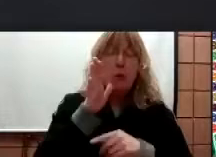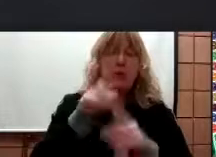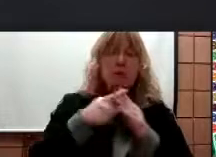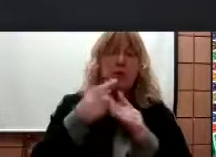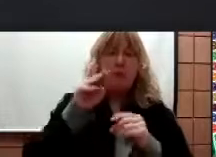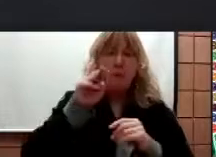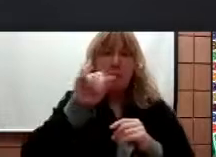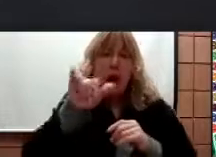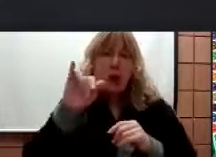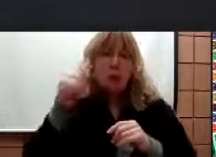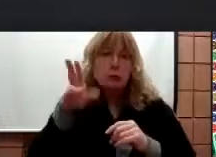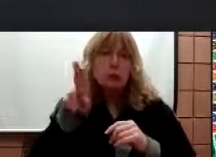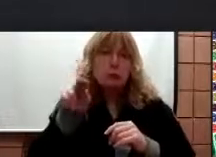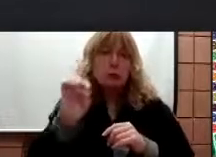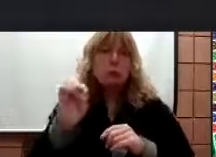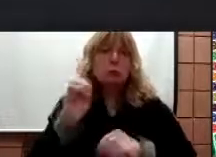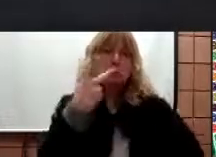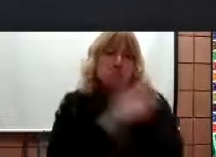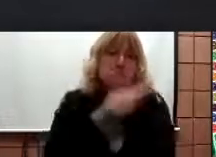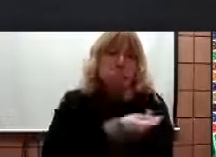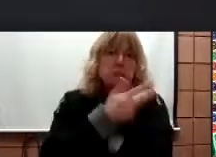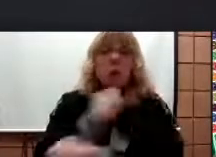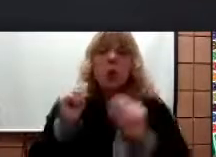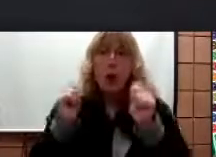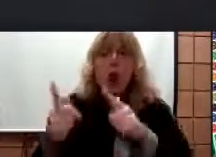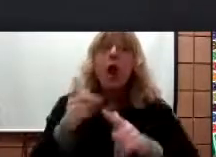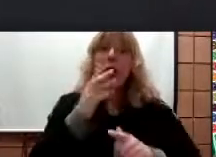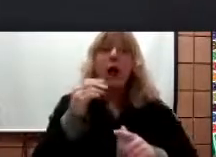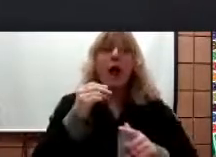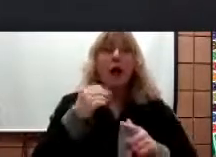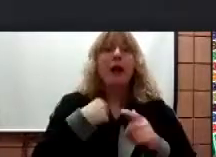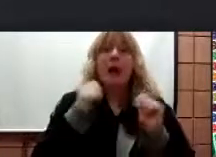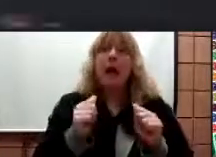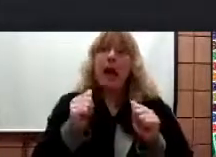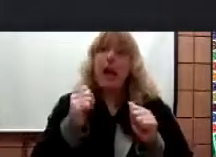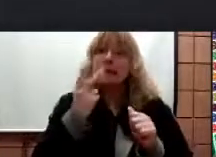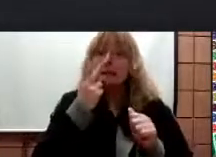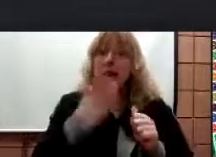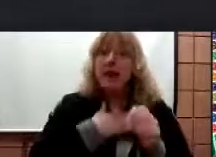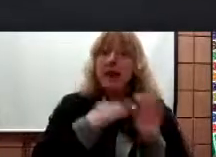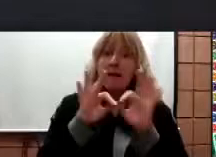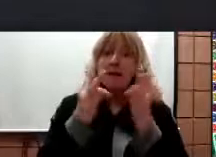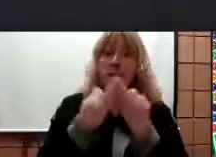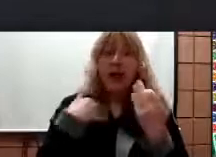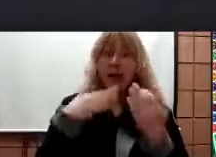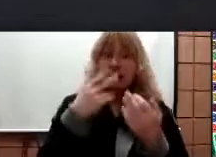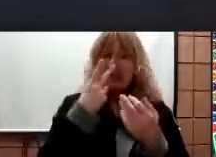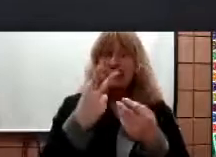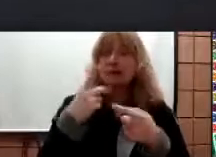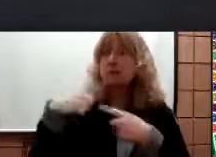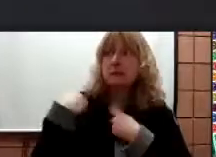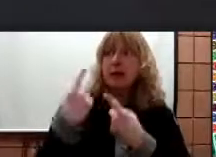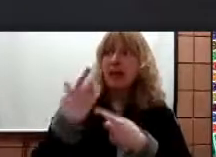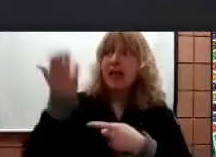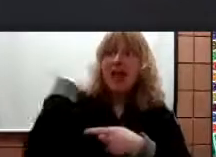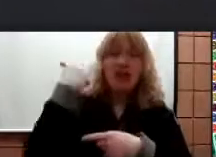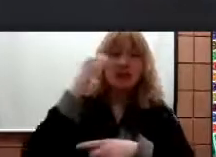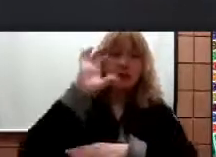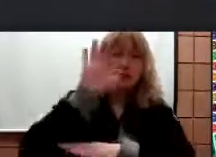can all get back to work, and I can see my family who I haven't seen since, I don't know, last Christmas or something like that. So I'm happy to